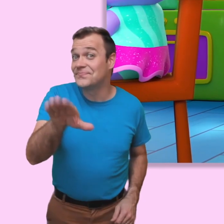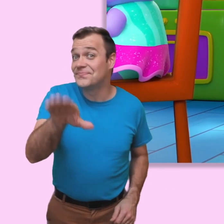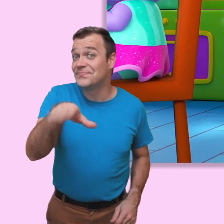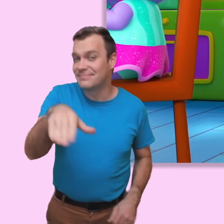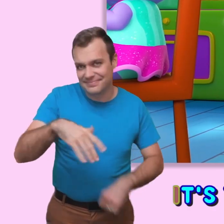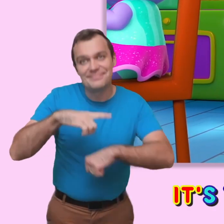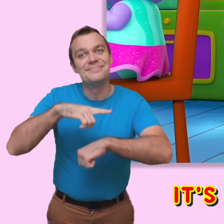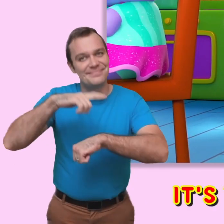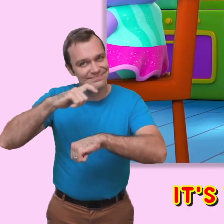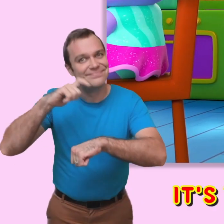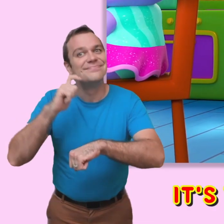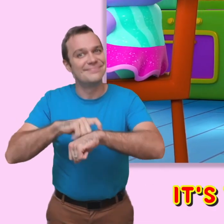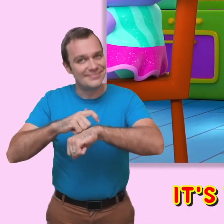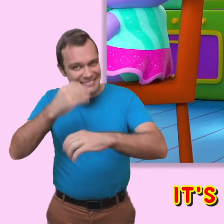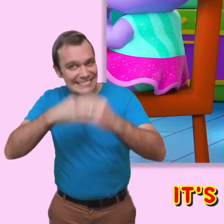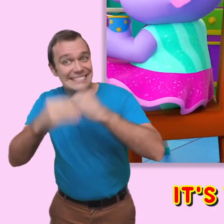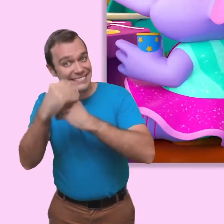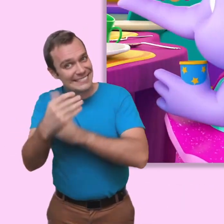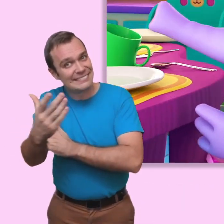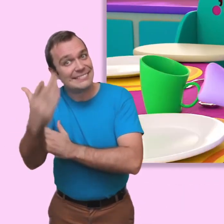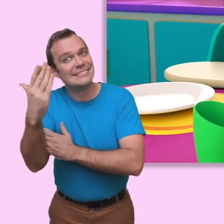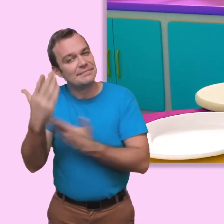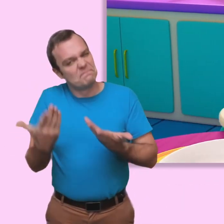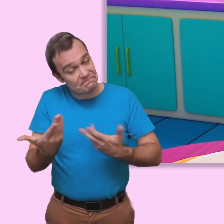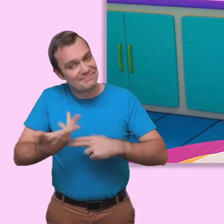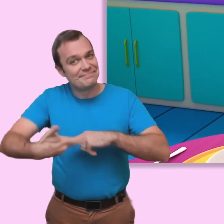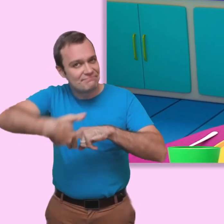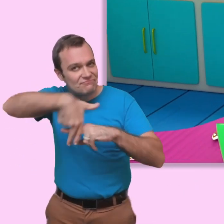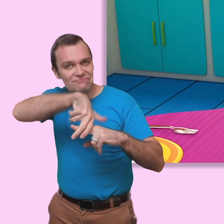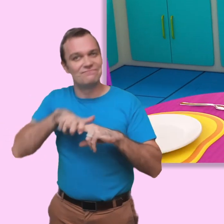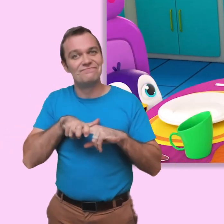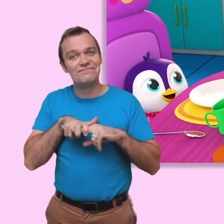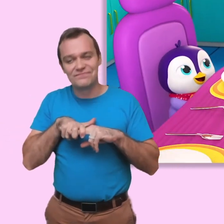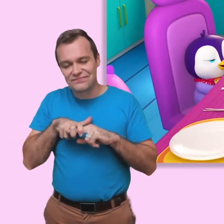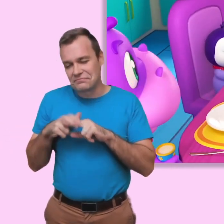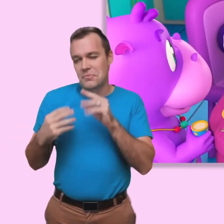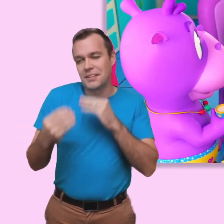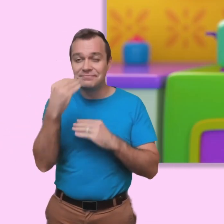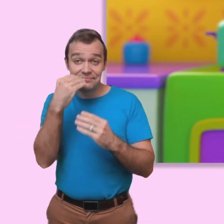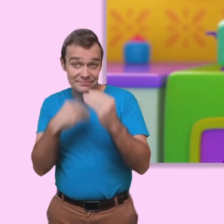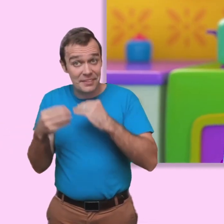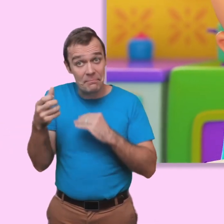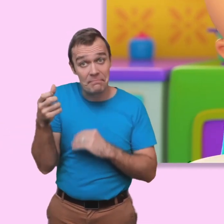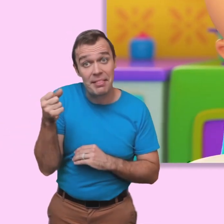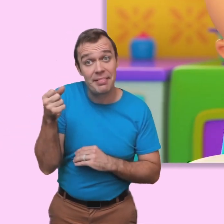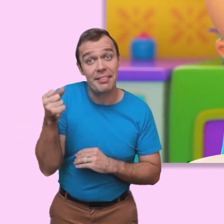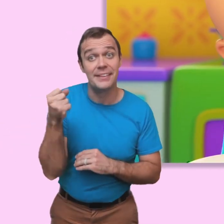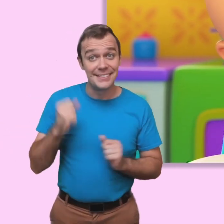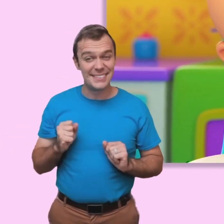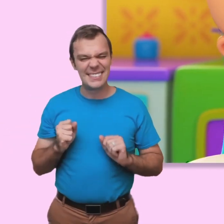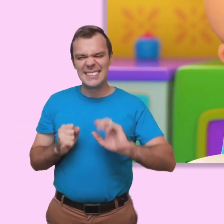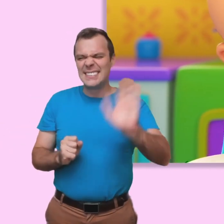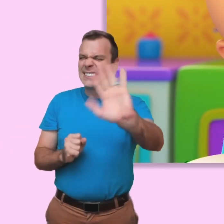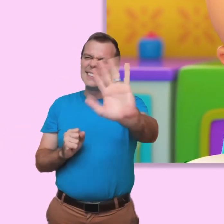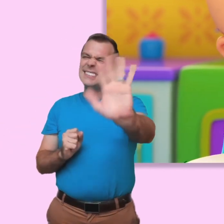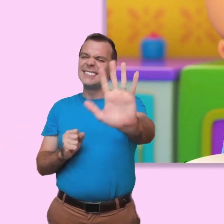Honey Bunch, it's time to have your breakfast. Sit at the table and have some milk.